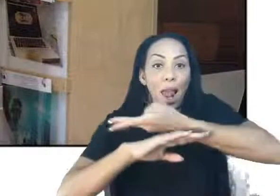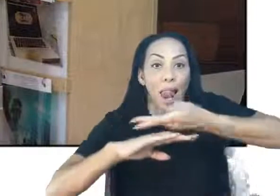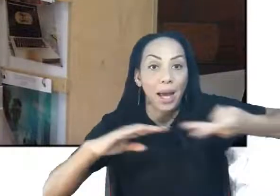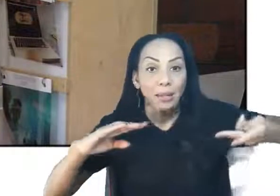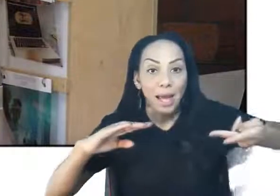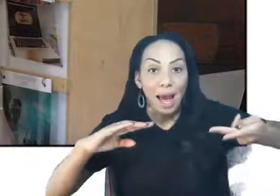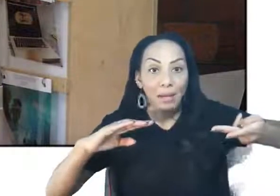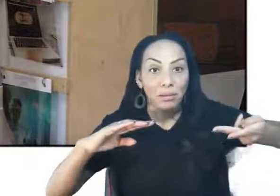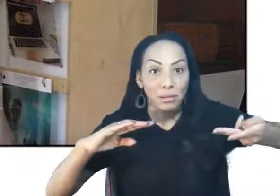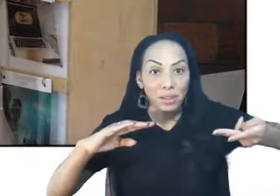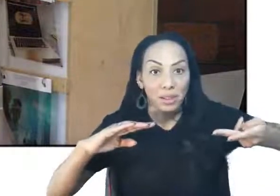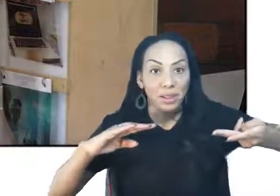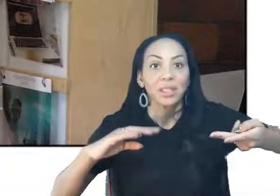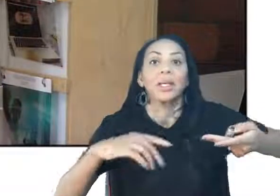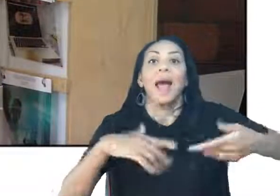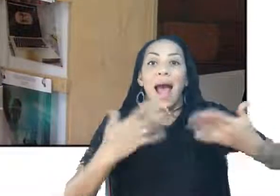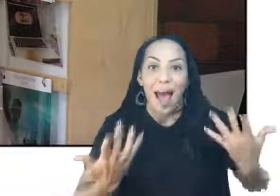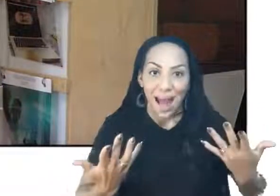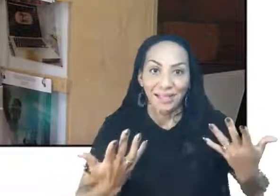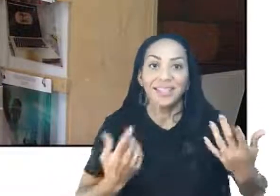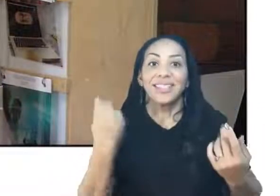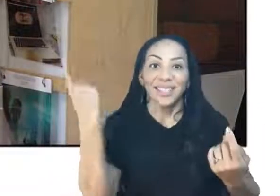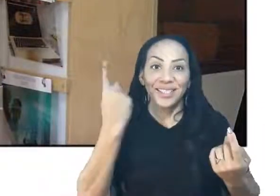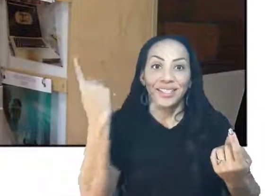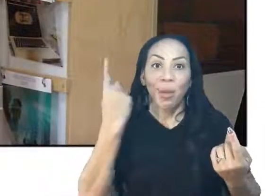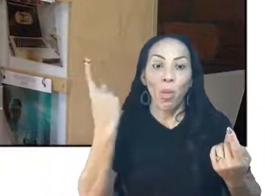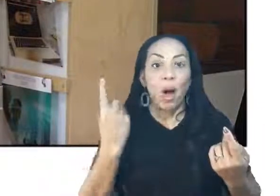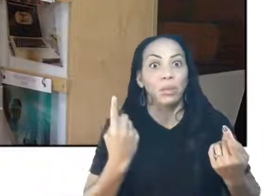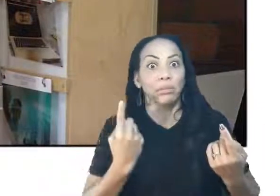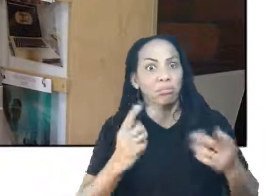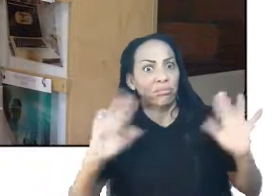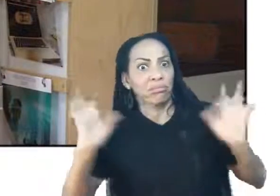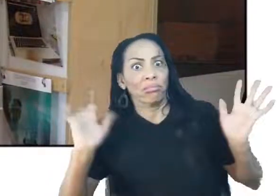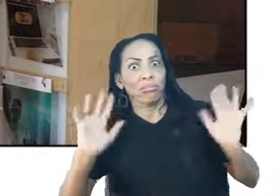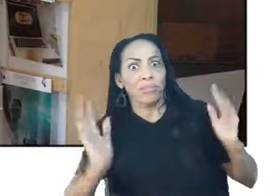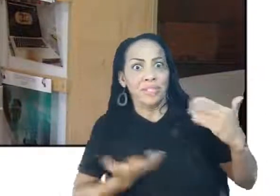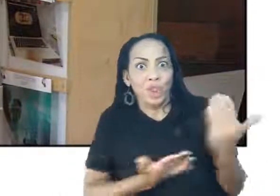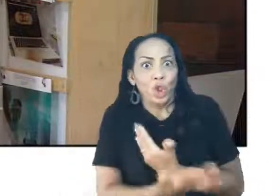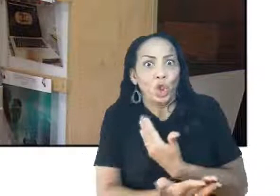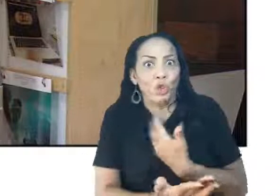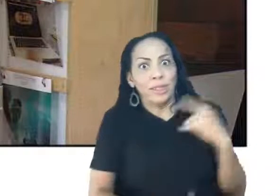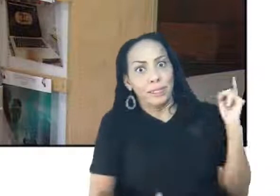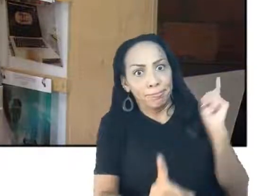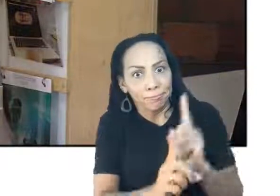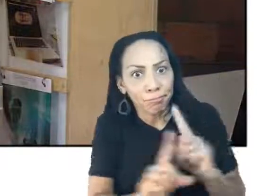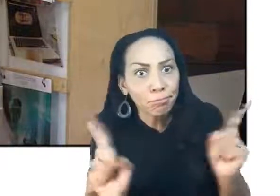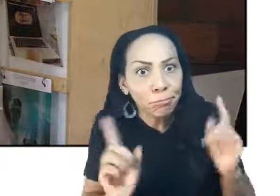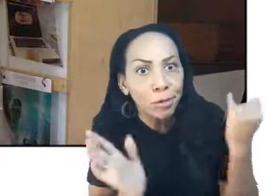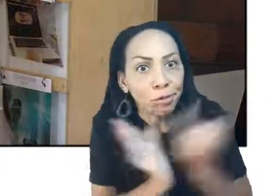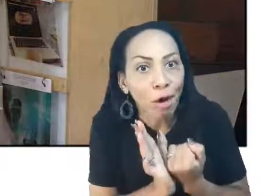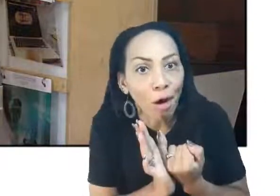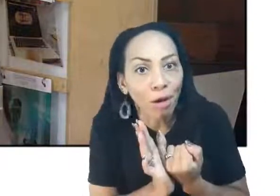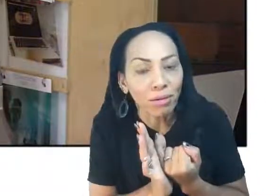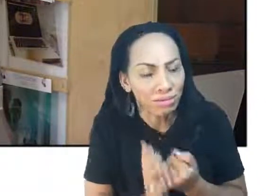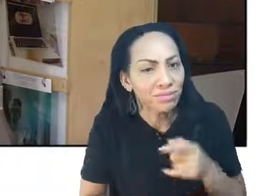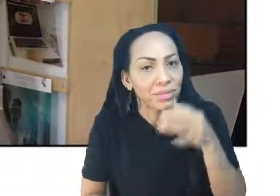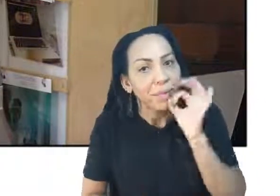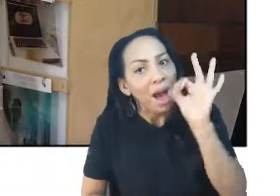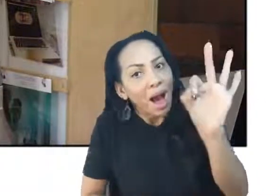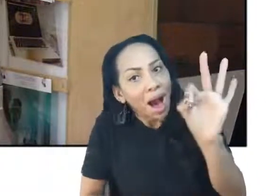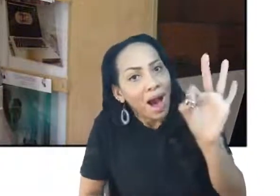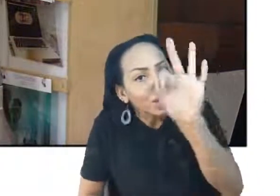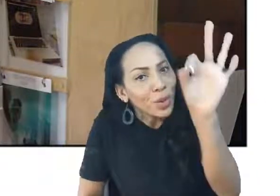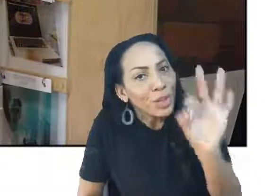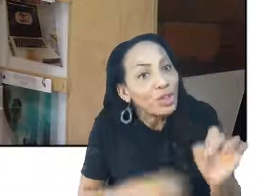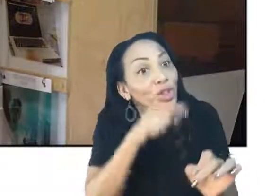spotting right now? Is that? It's just familiarity with the pictures and the Okay, okay. Joining the dots,